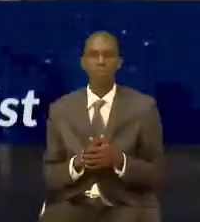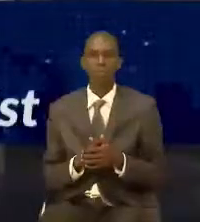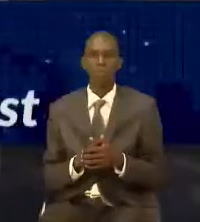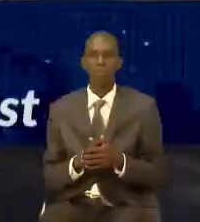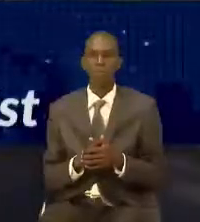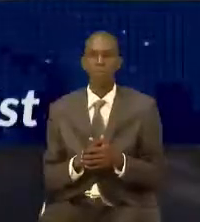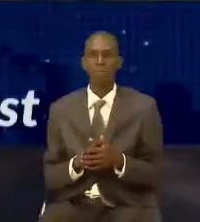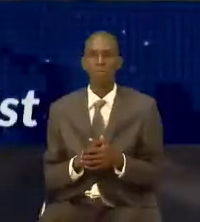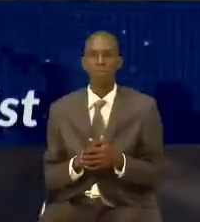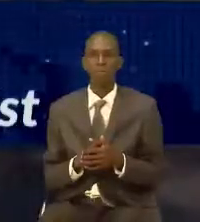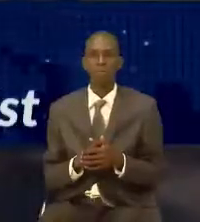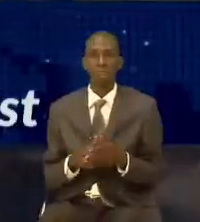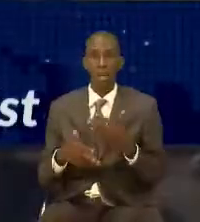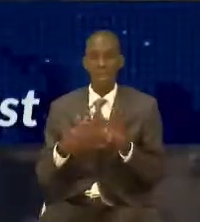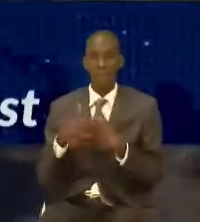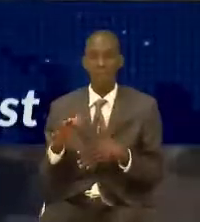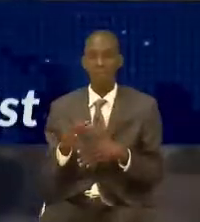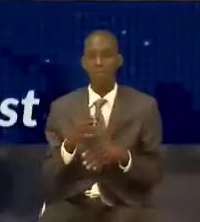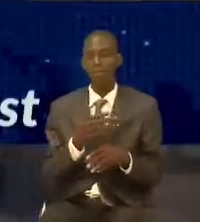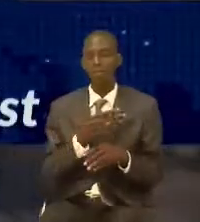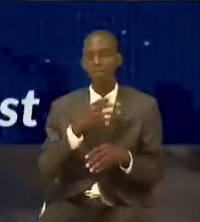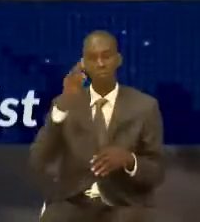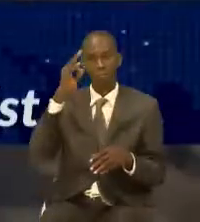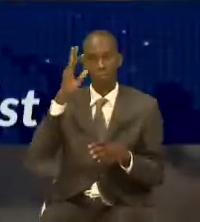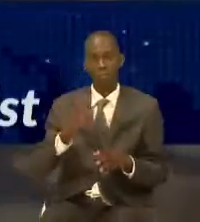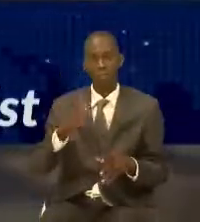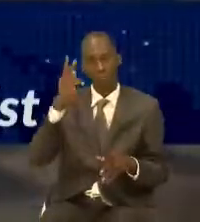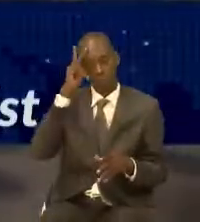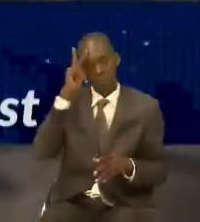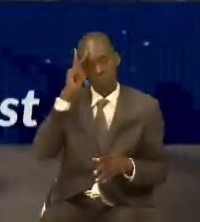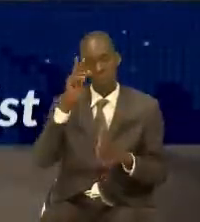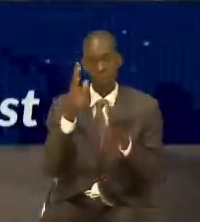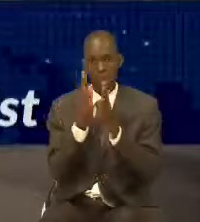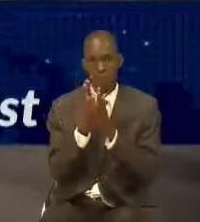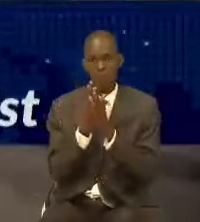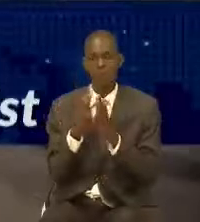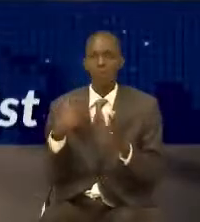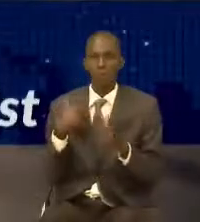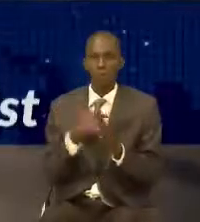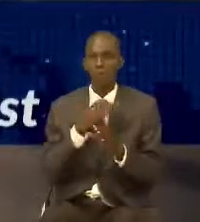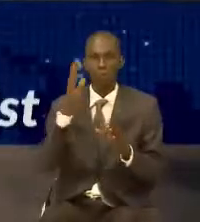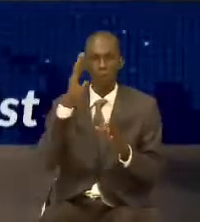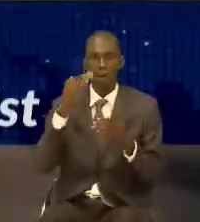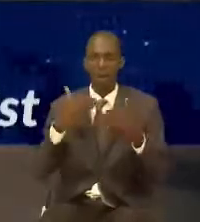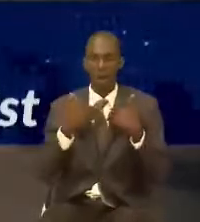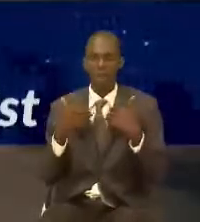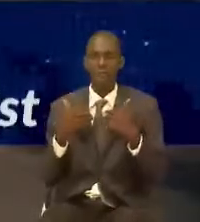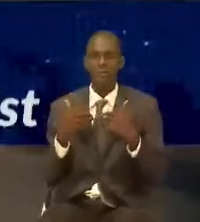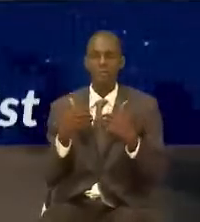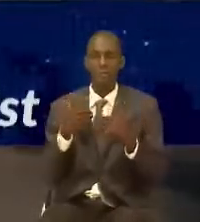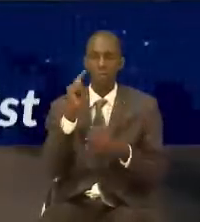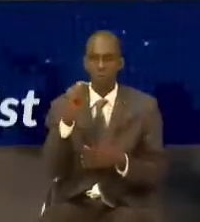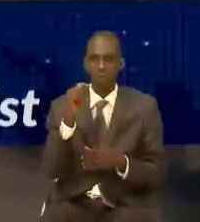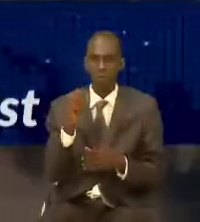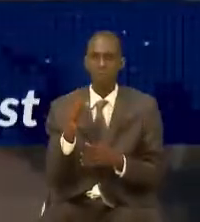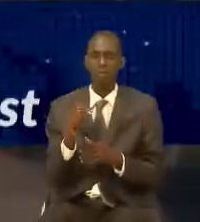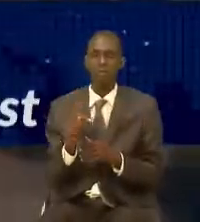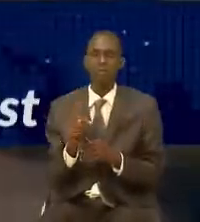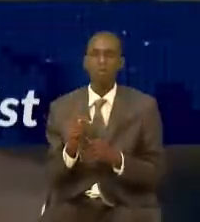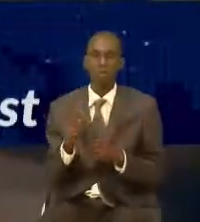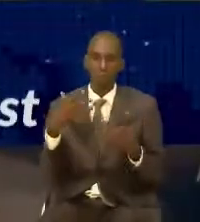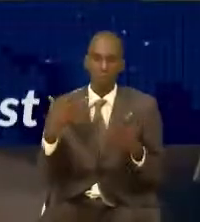testimonies and then we worship god together we round up together so stay